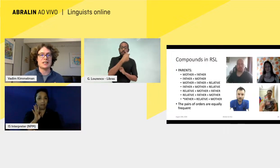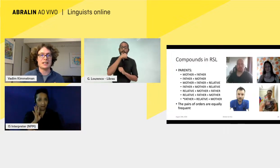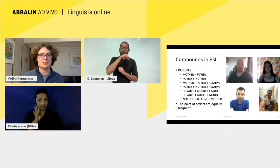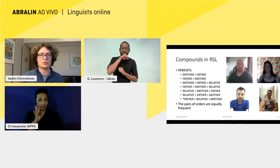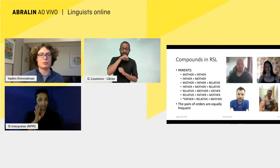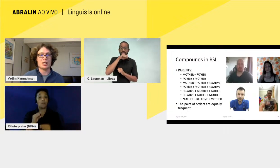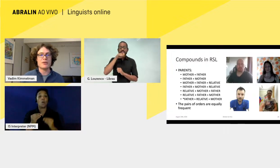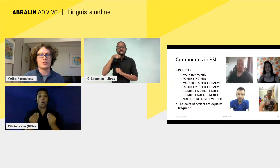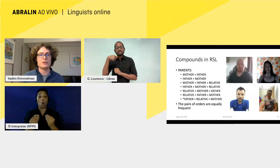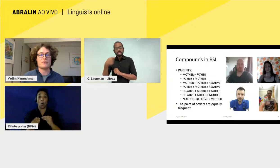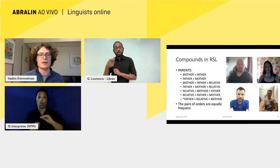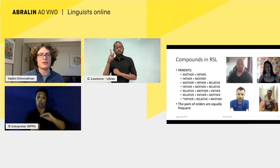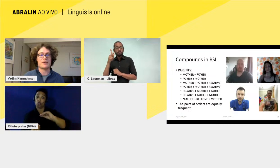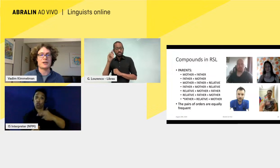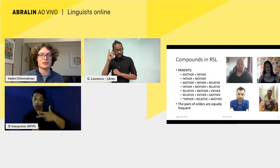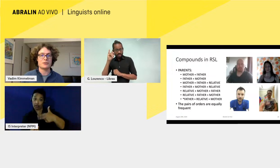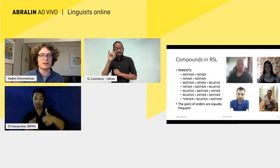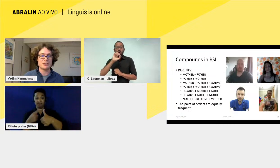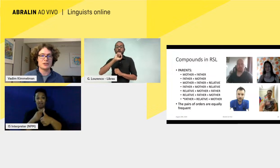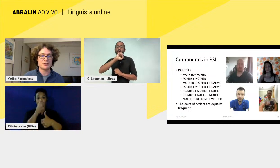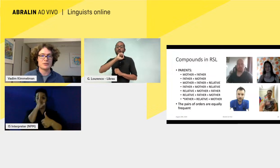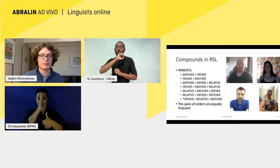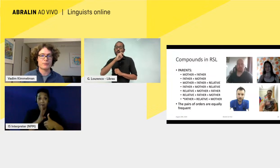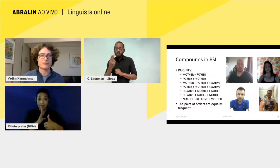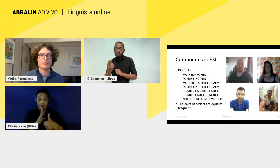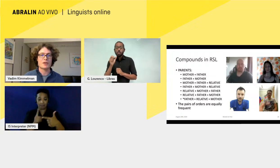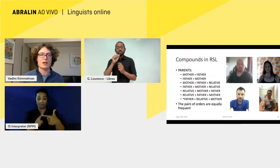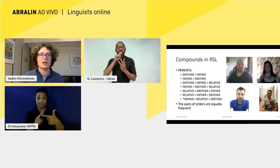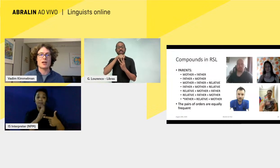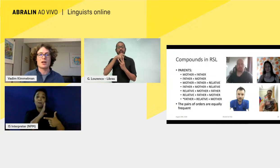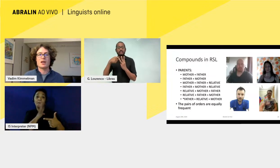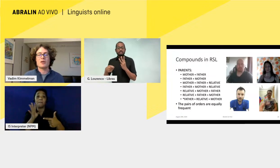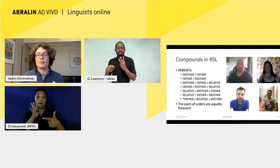of three signs, mother, father, and relative.